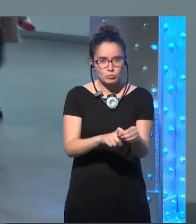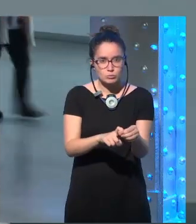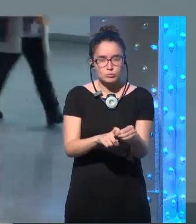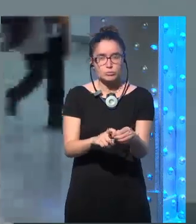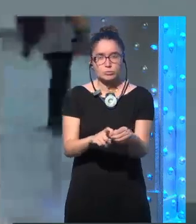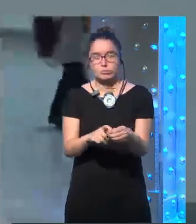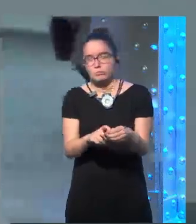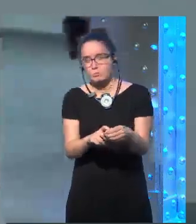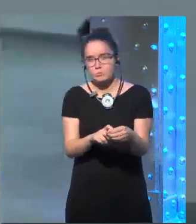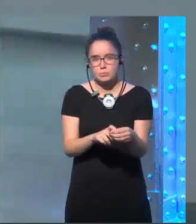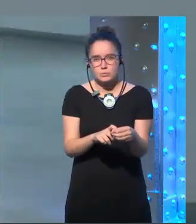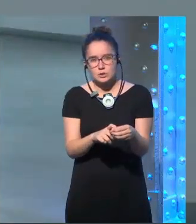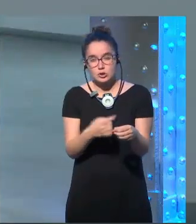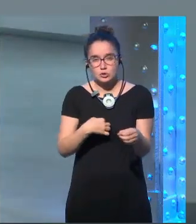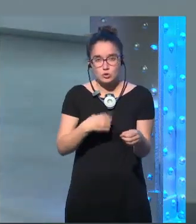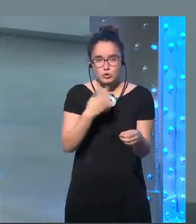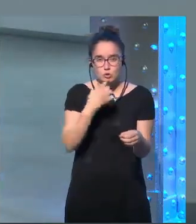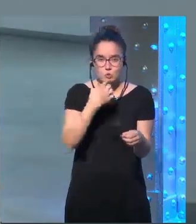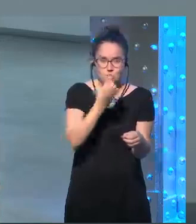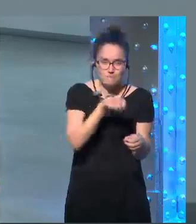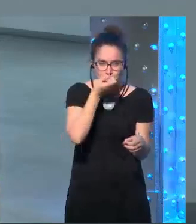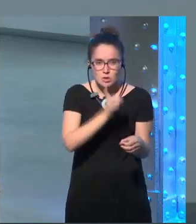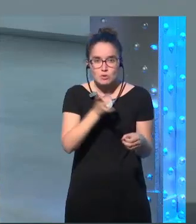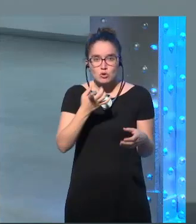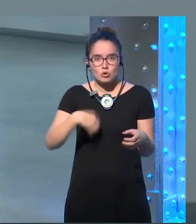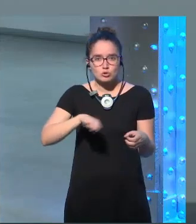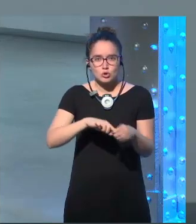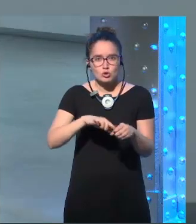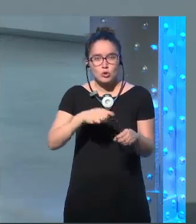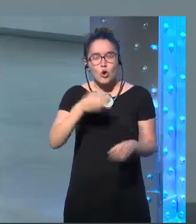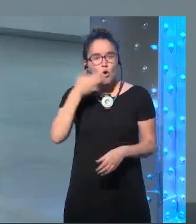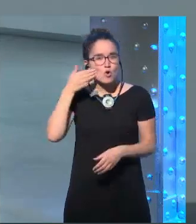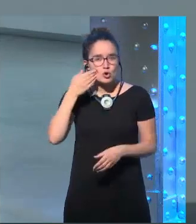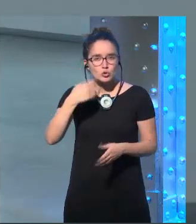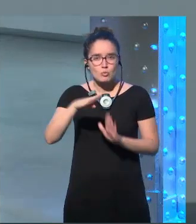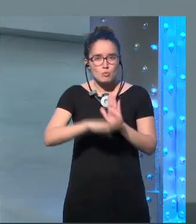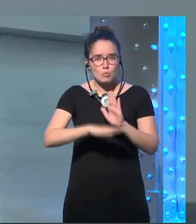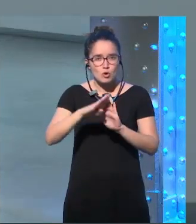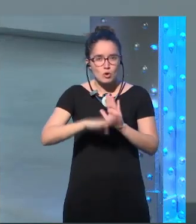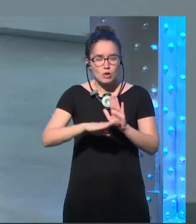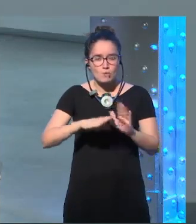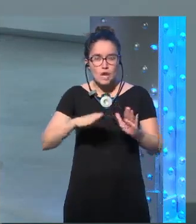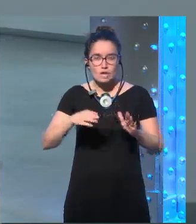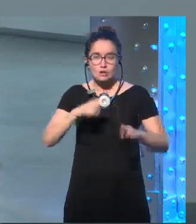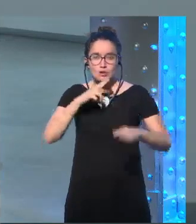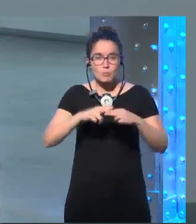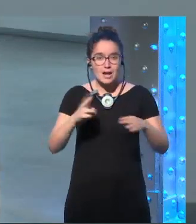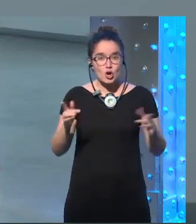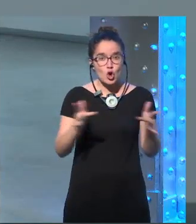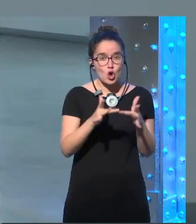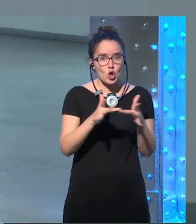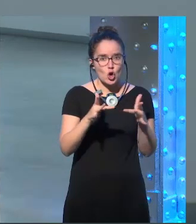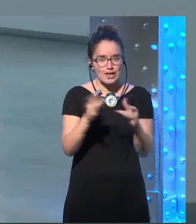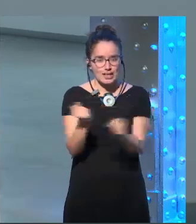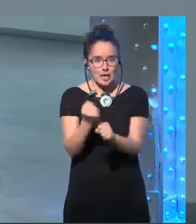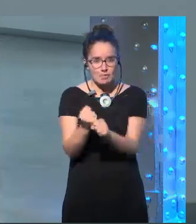about employability, and where we work, I shouldn't be saying that, but we are very proud of this program that